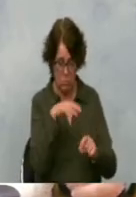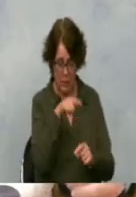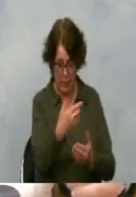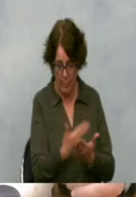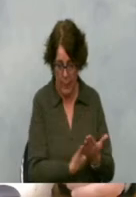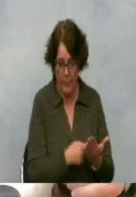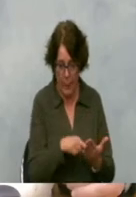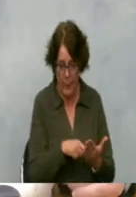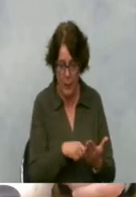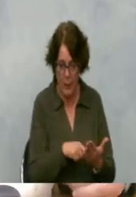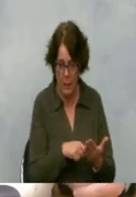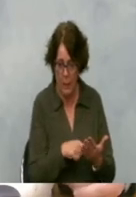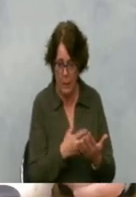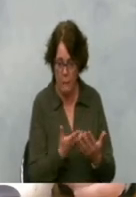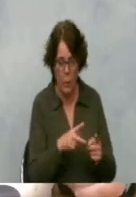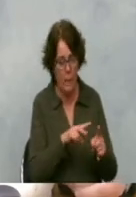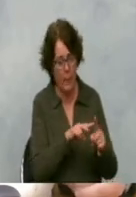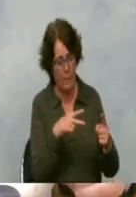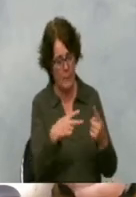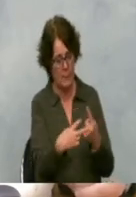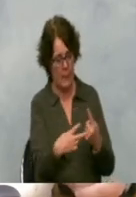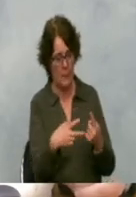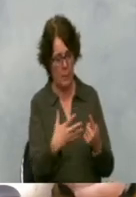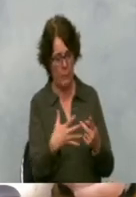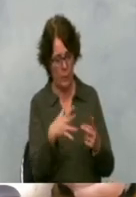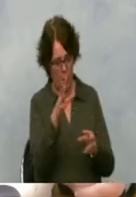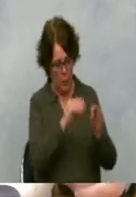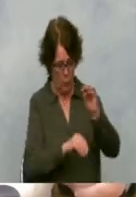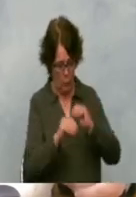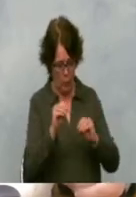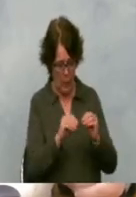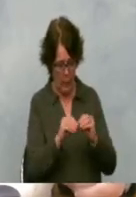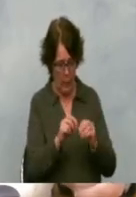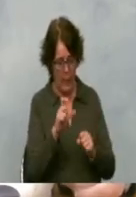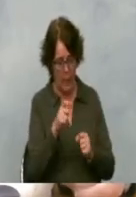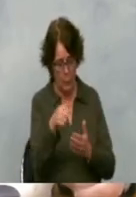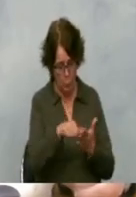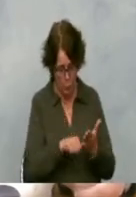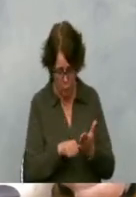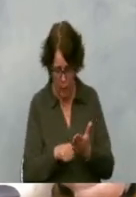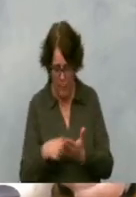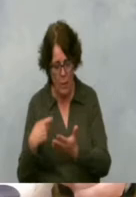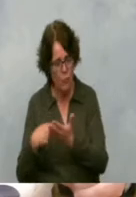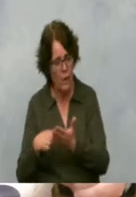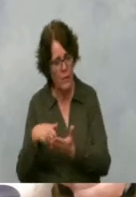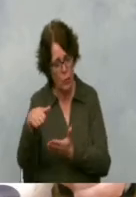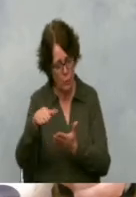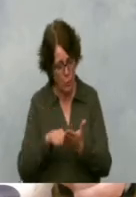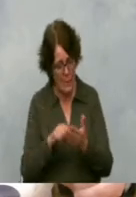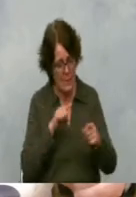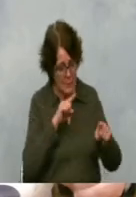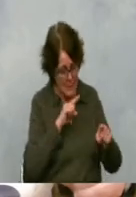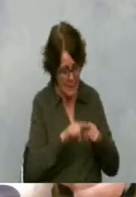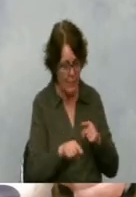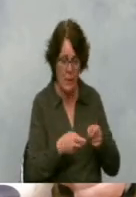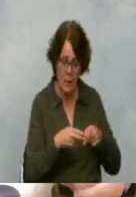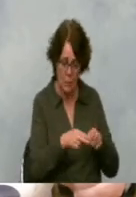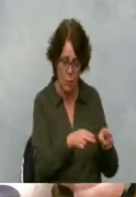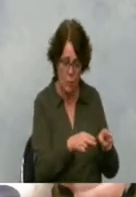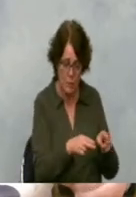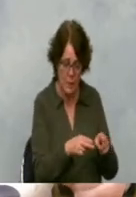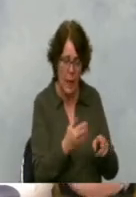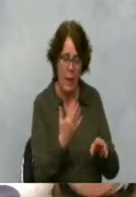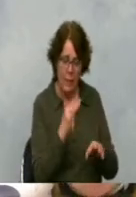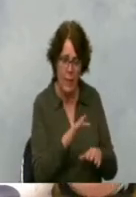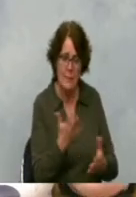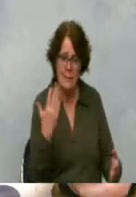From the perspective of putting together a capital programme and putting together revenue programmes, and in particular roads programmes, there is active discussion,